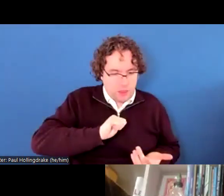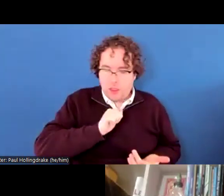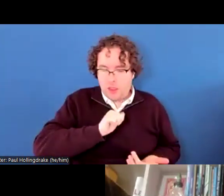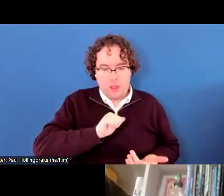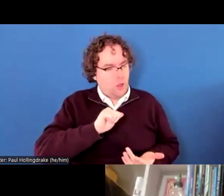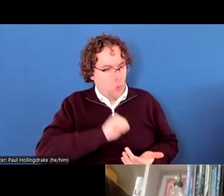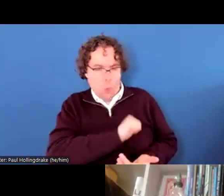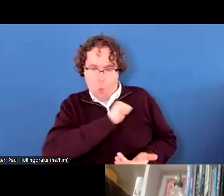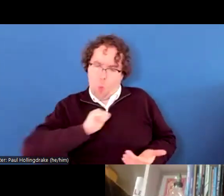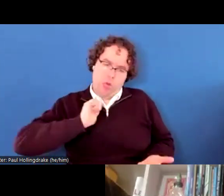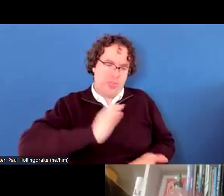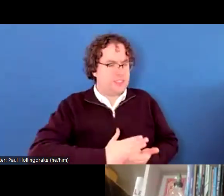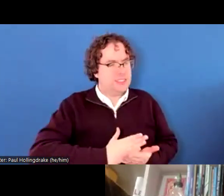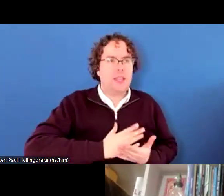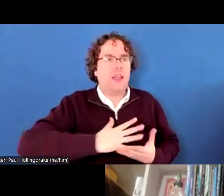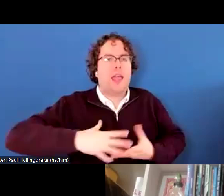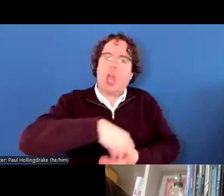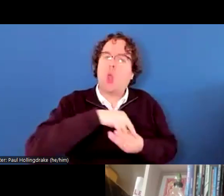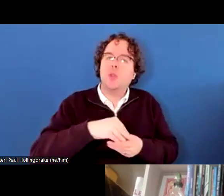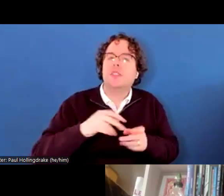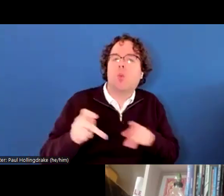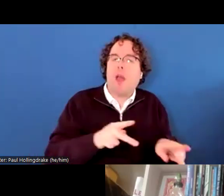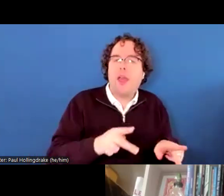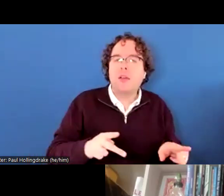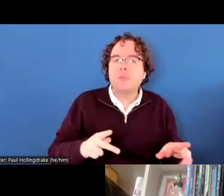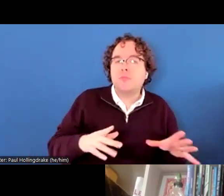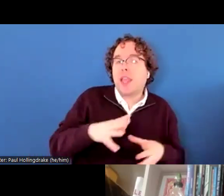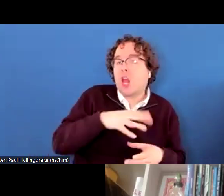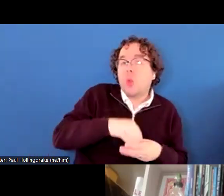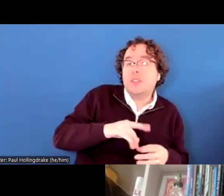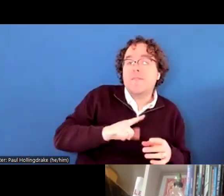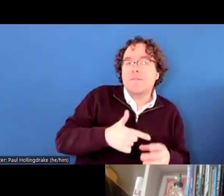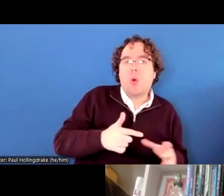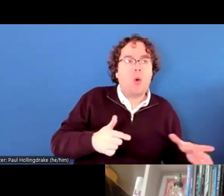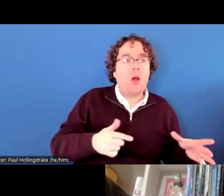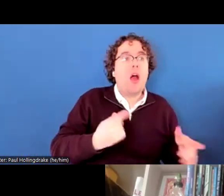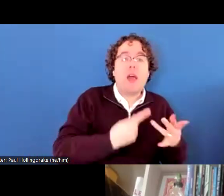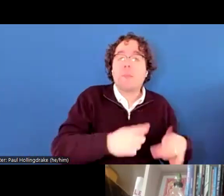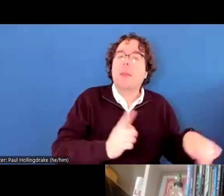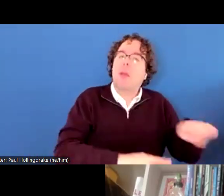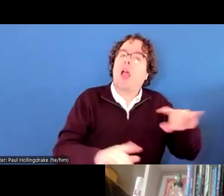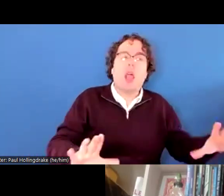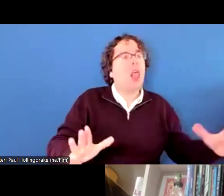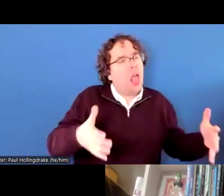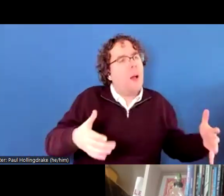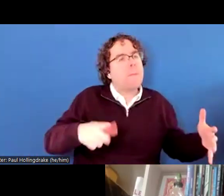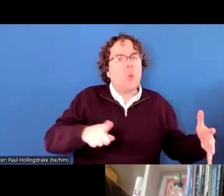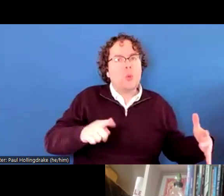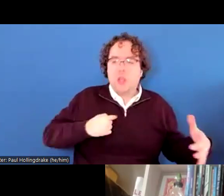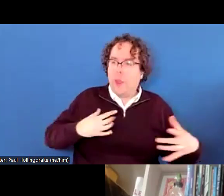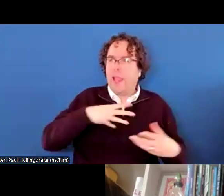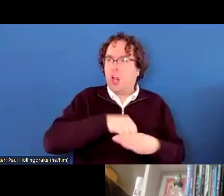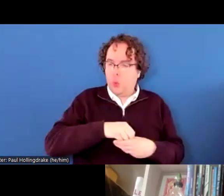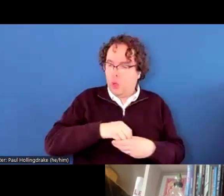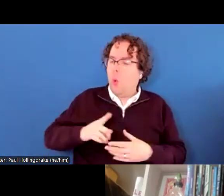inclusive way, and inclusive for other people, but also inclusive for all the aspects of yourself, which I think this future of leadership is